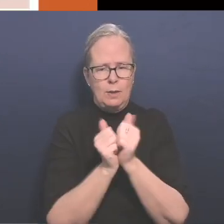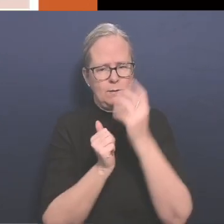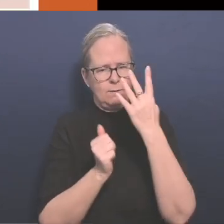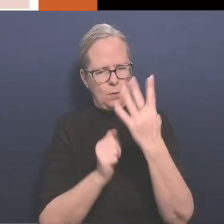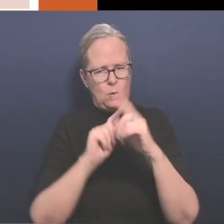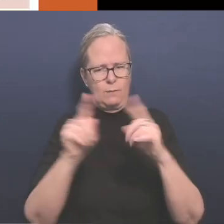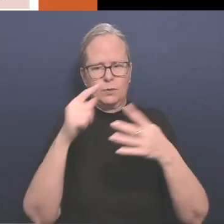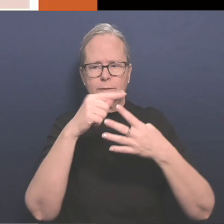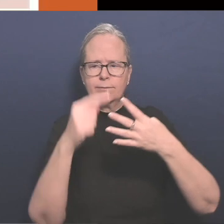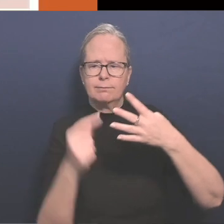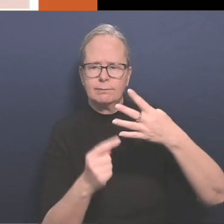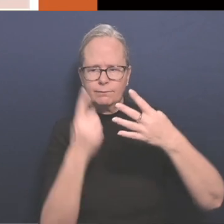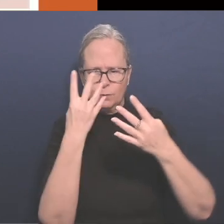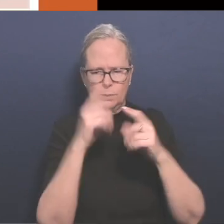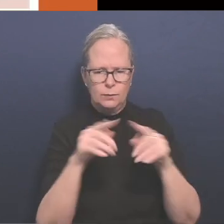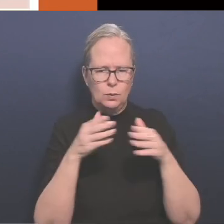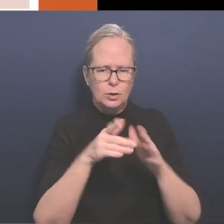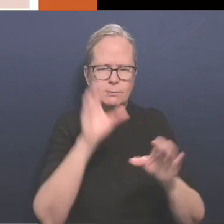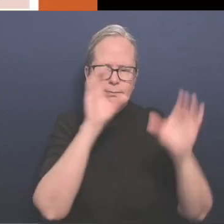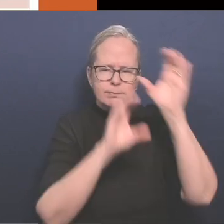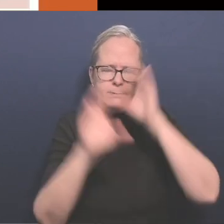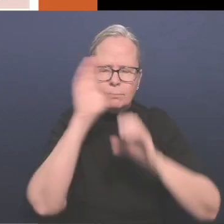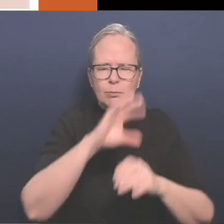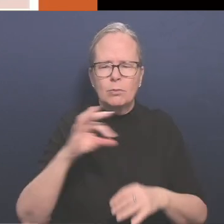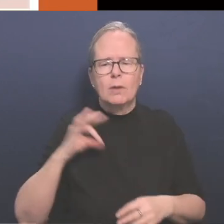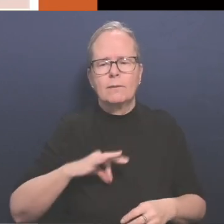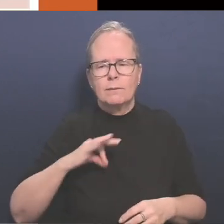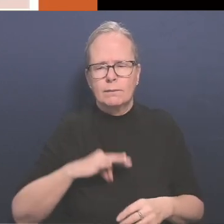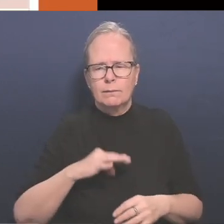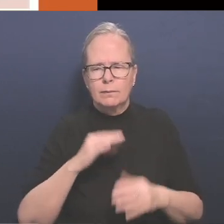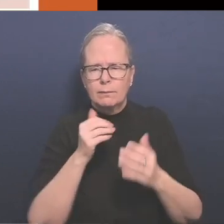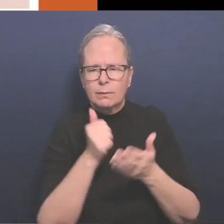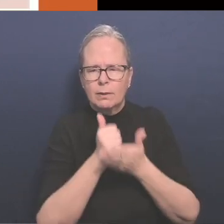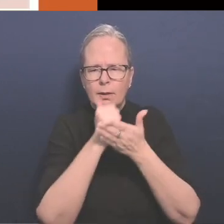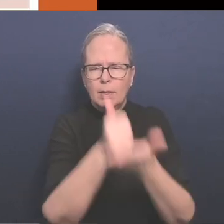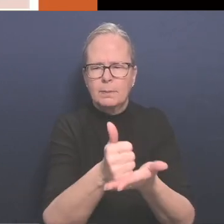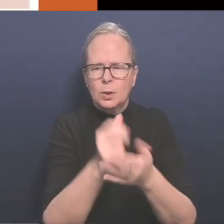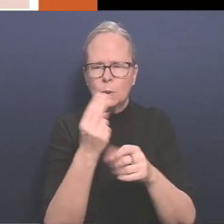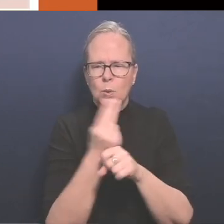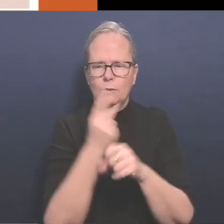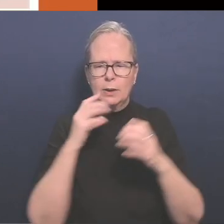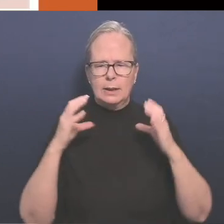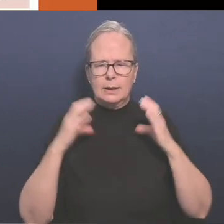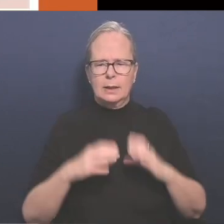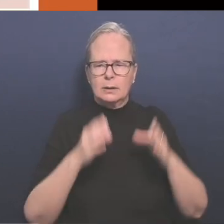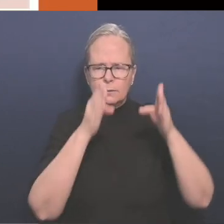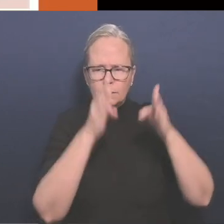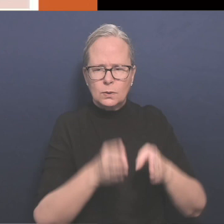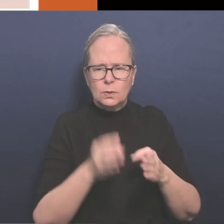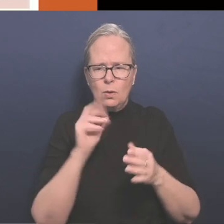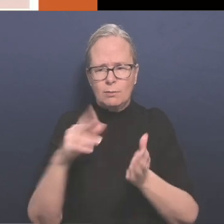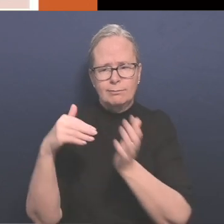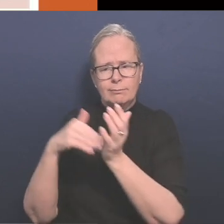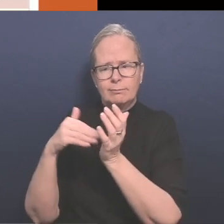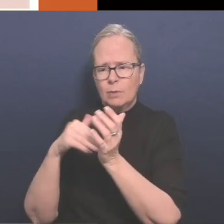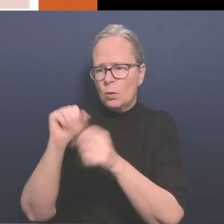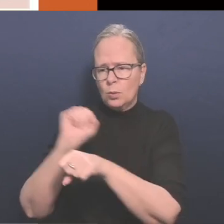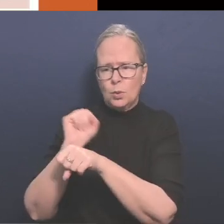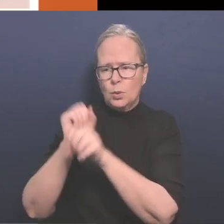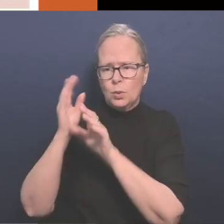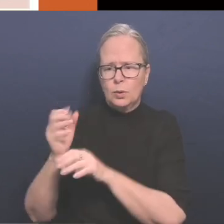there, although this is something that we've heard from others that this would be nice to have, and we are looking into that as a future